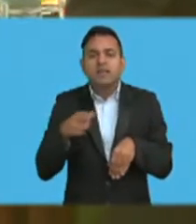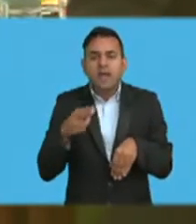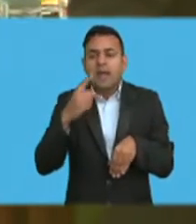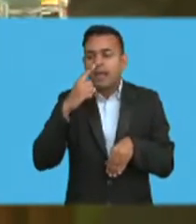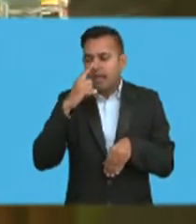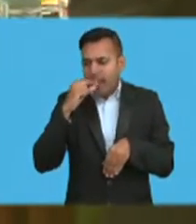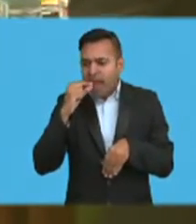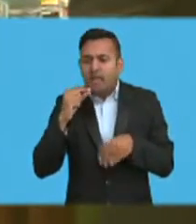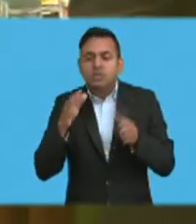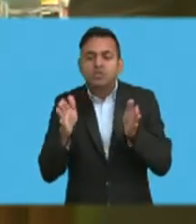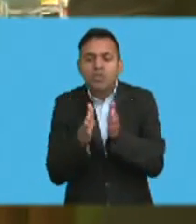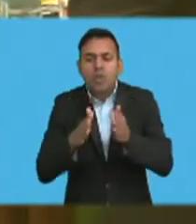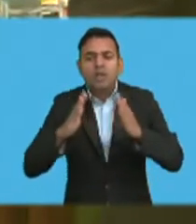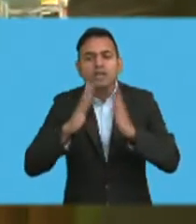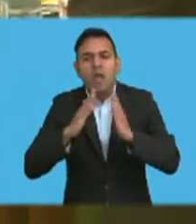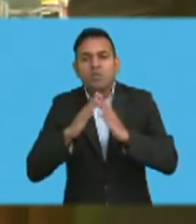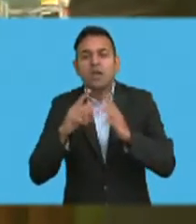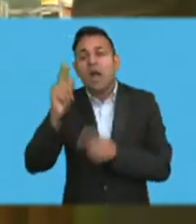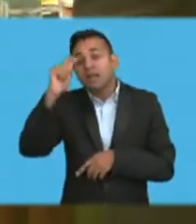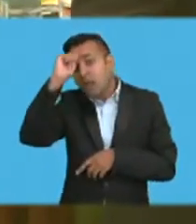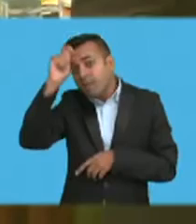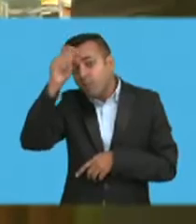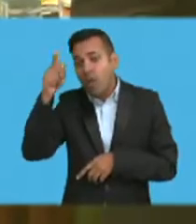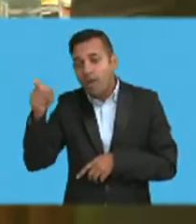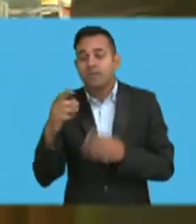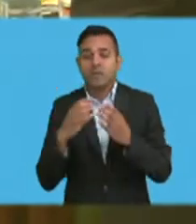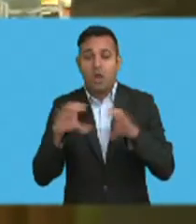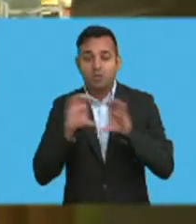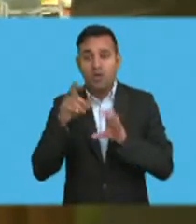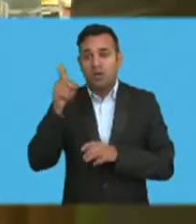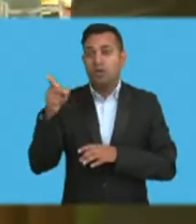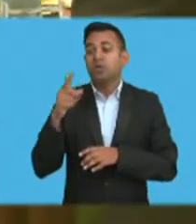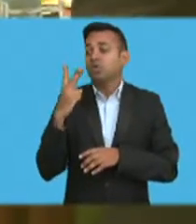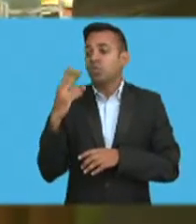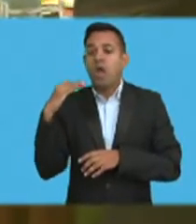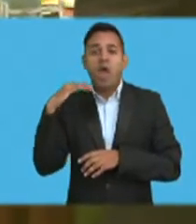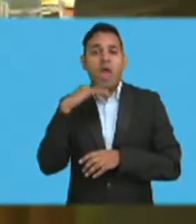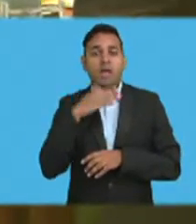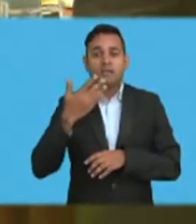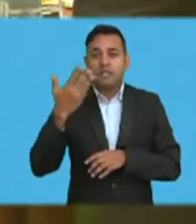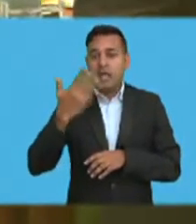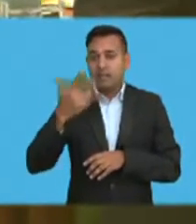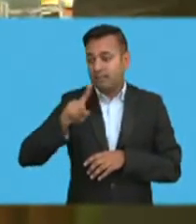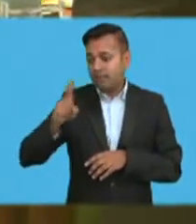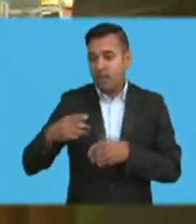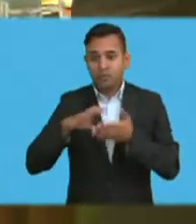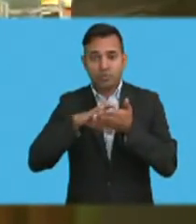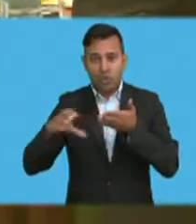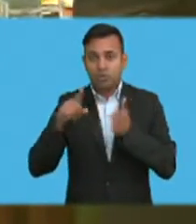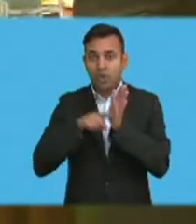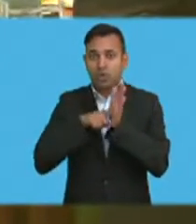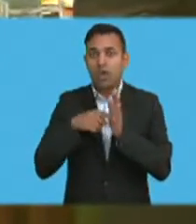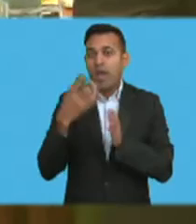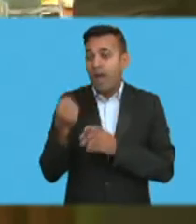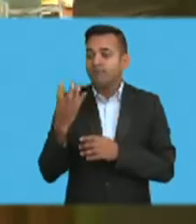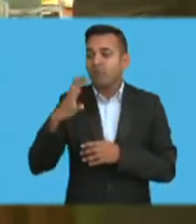given $12,290. Bar Town Council was given $32,000. Lotoka was given $40,000.